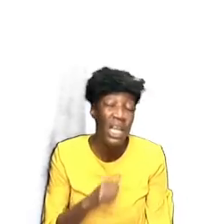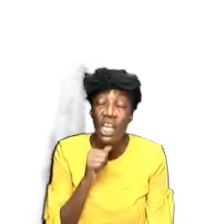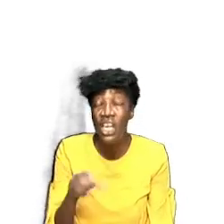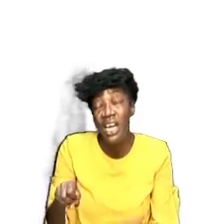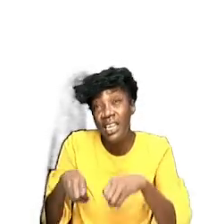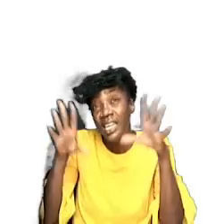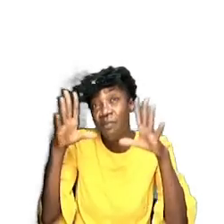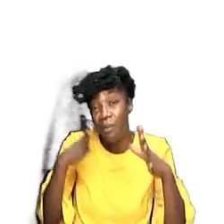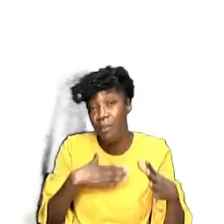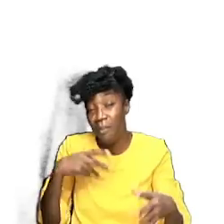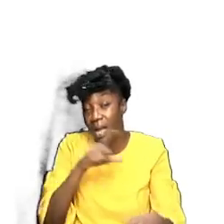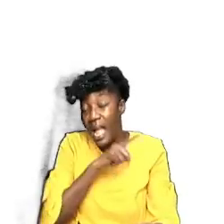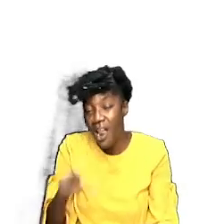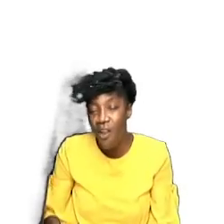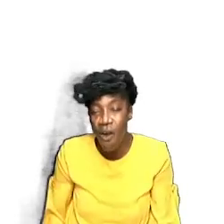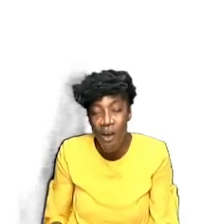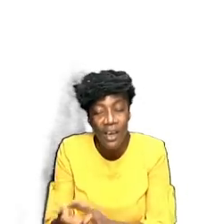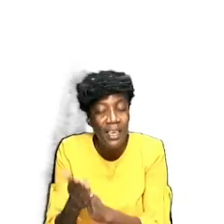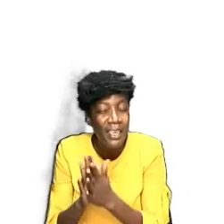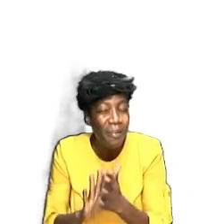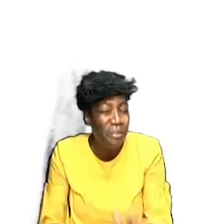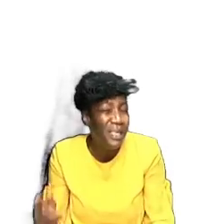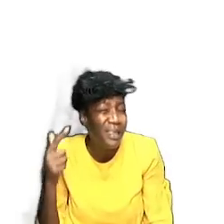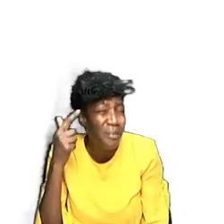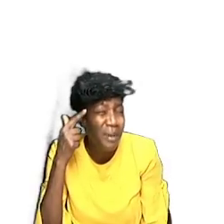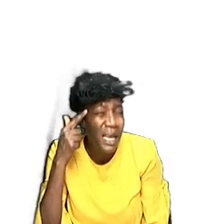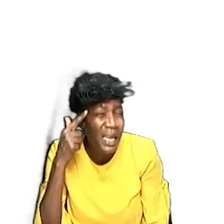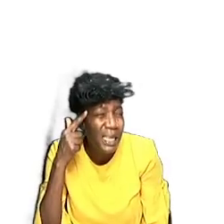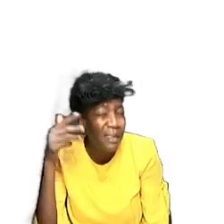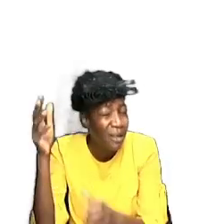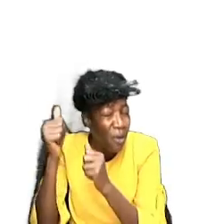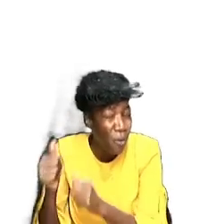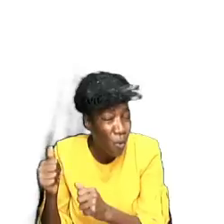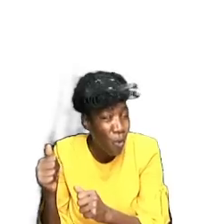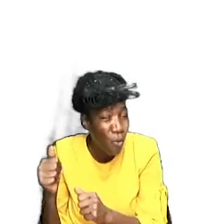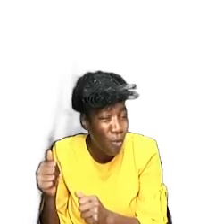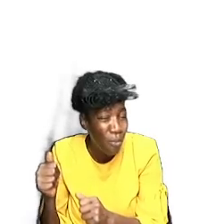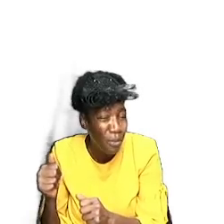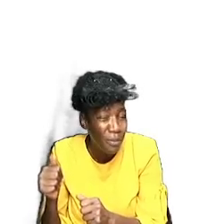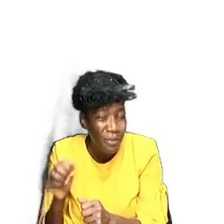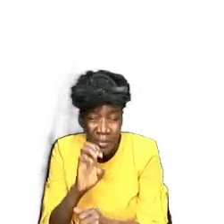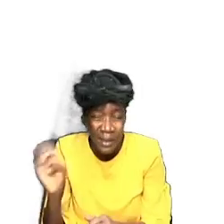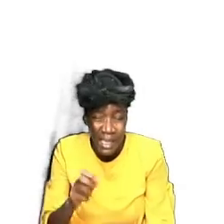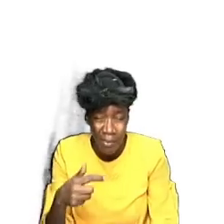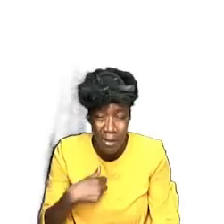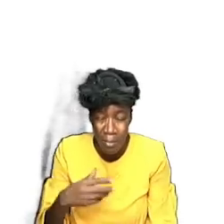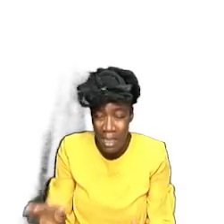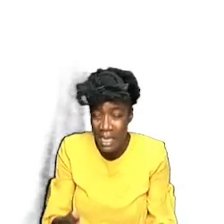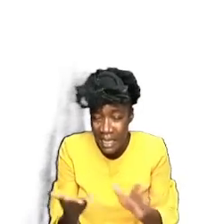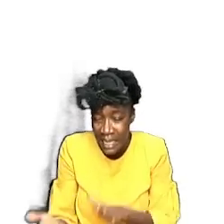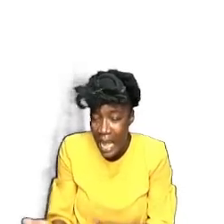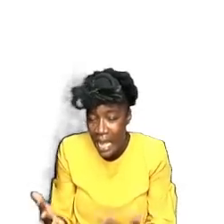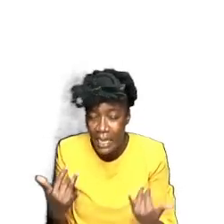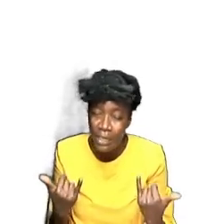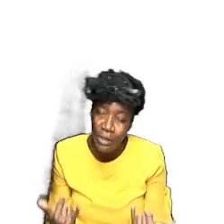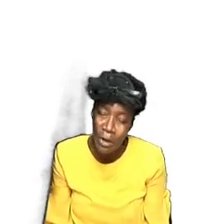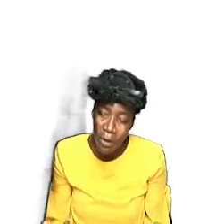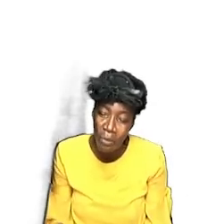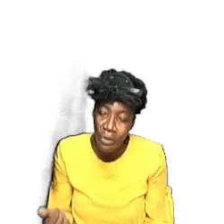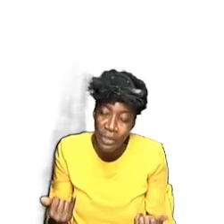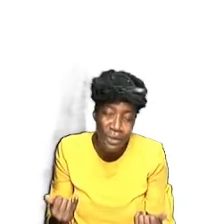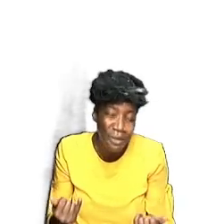Lord. Because there's a peace in his mind that says, there's a hope in his mind that says that, look here, even though I'm going to die now, amen, this is